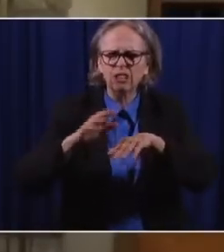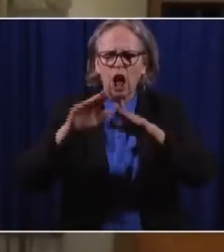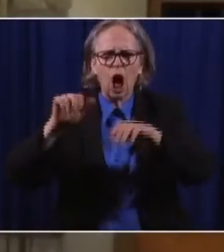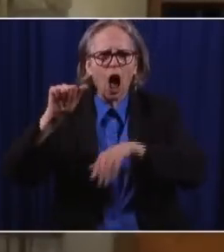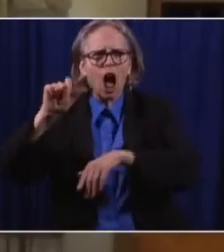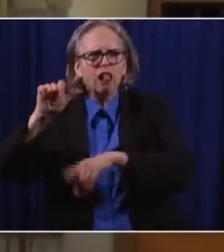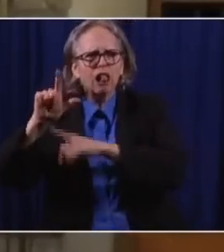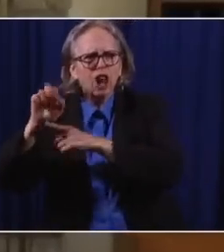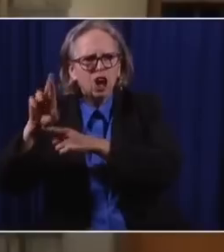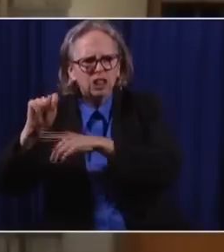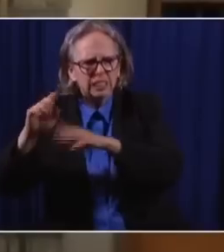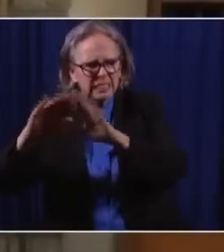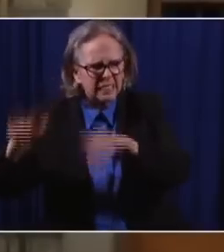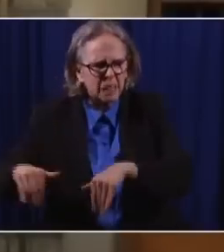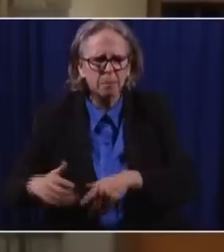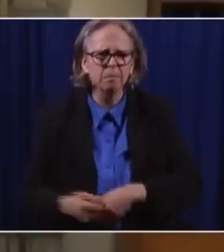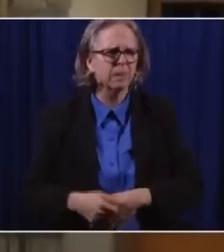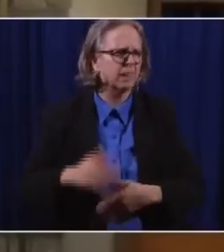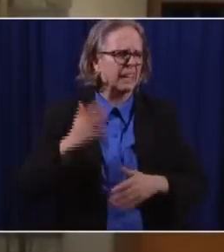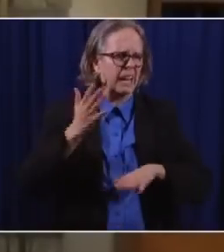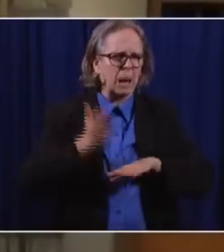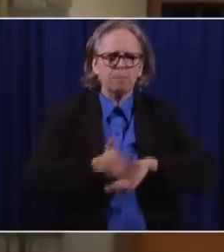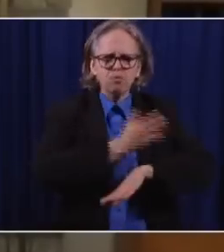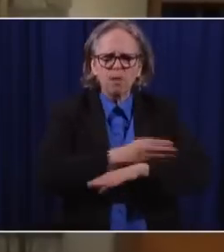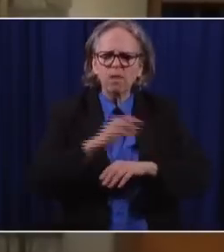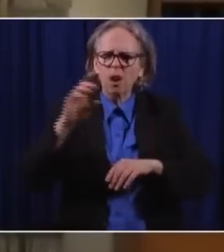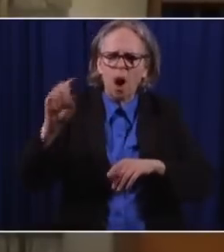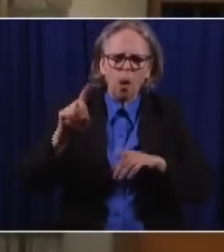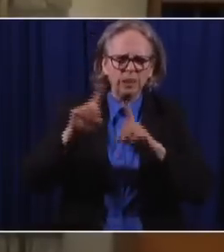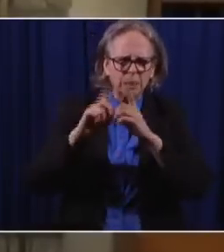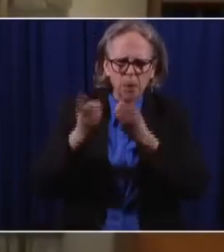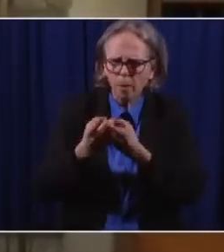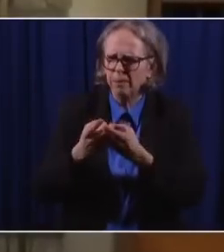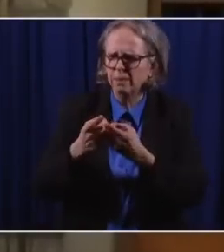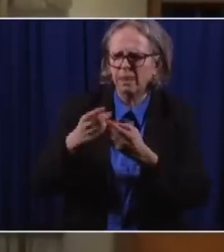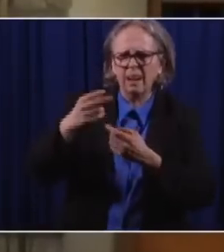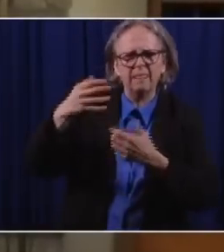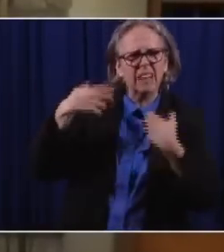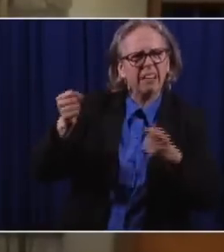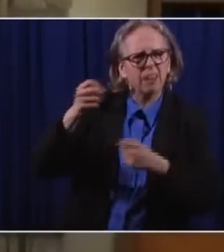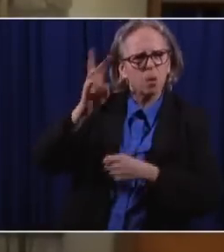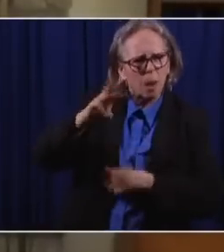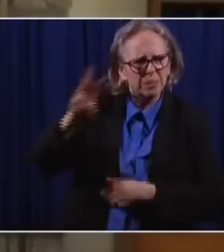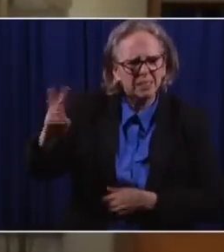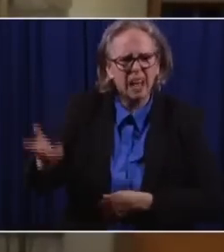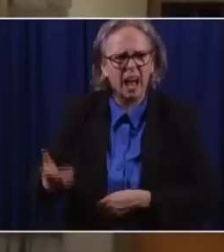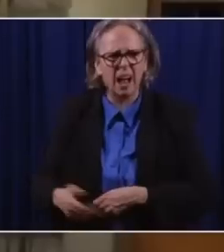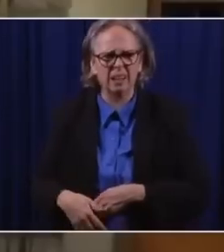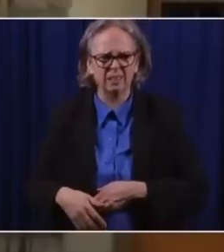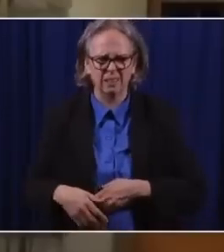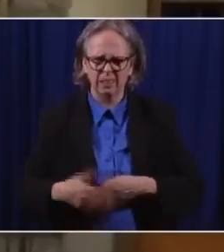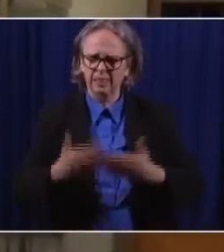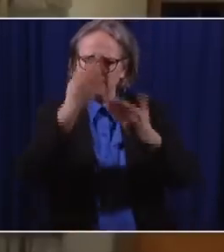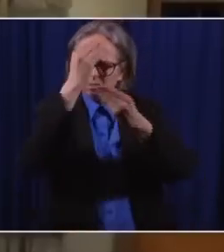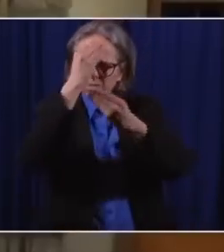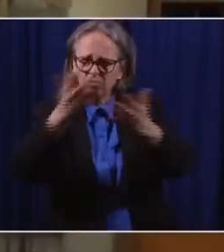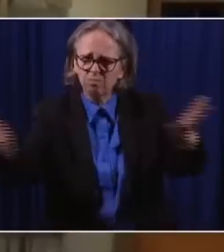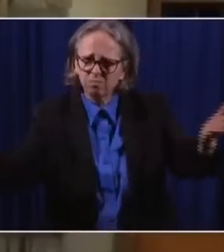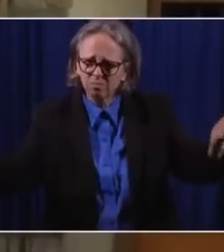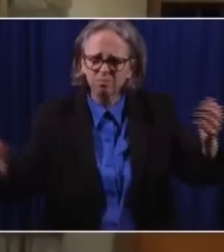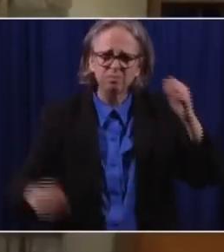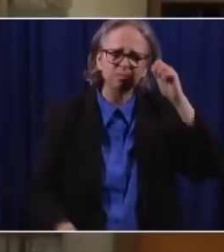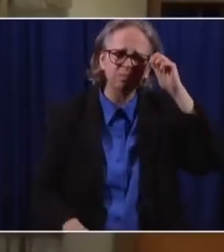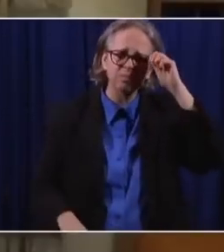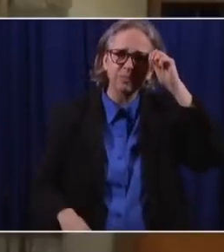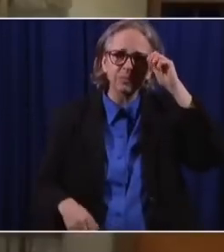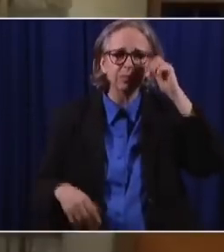of publicly available data. Further, guidance on a safe return to school for our kids in K